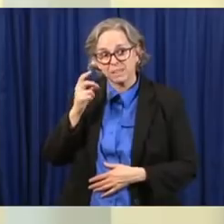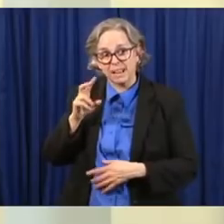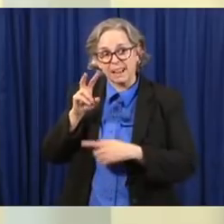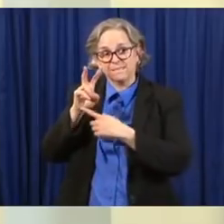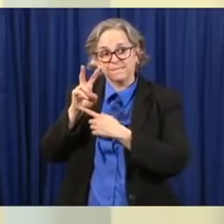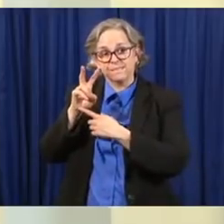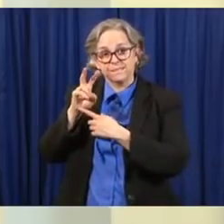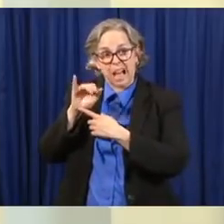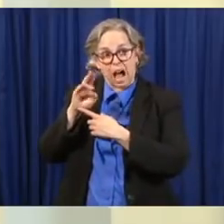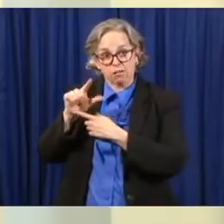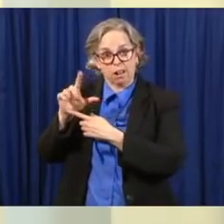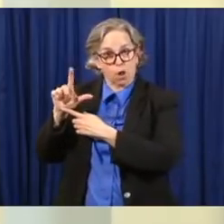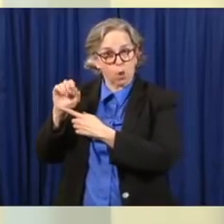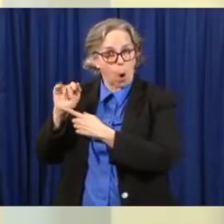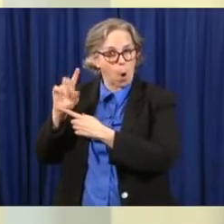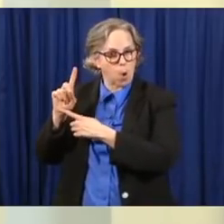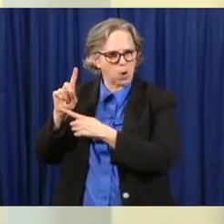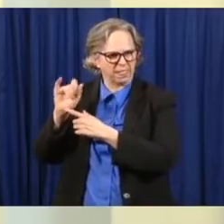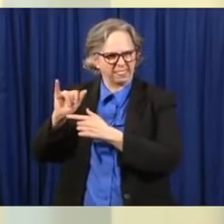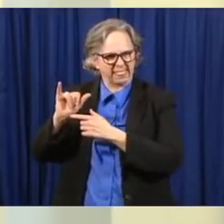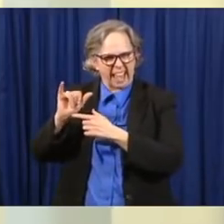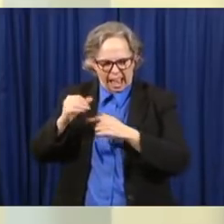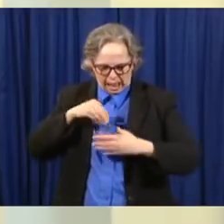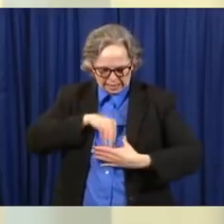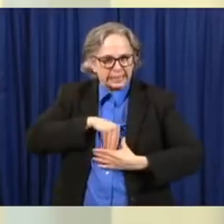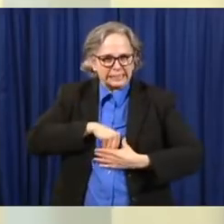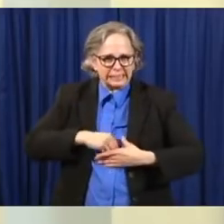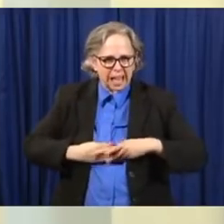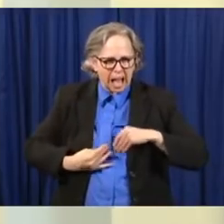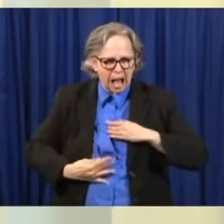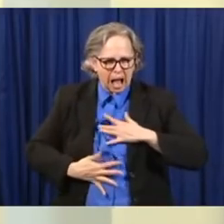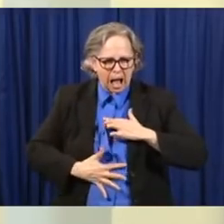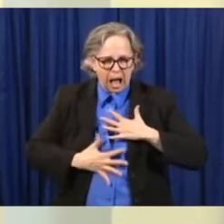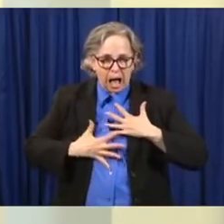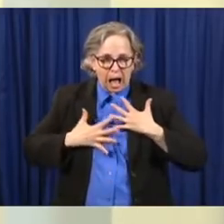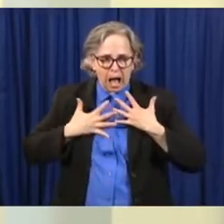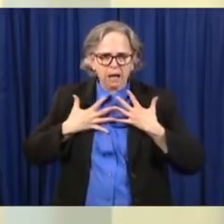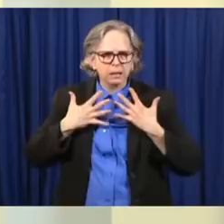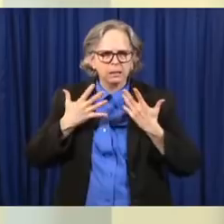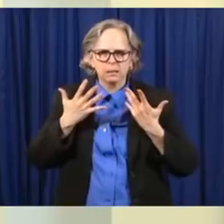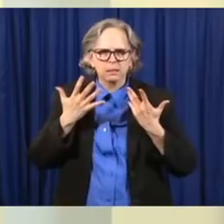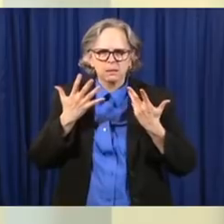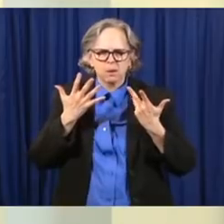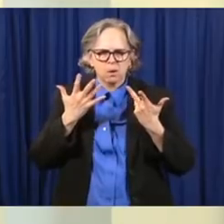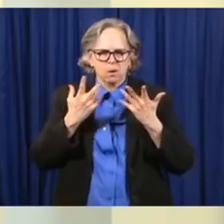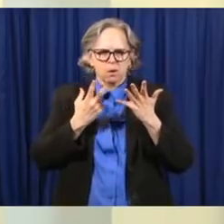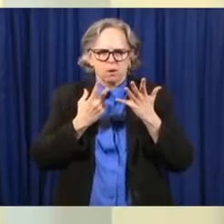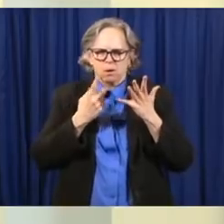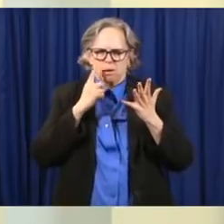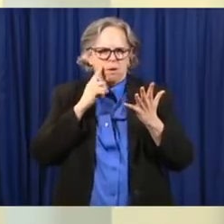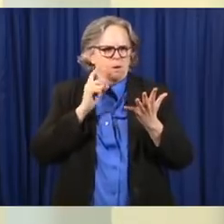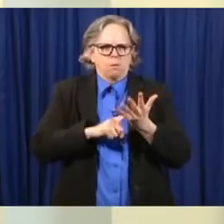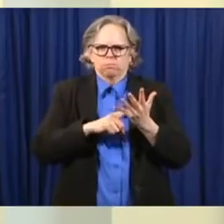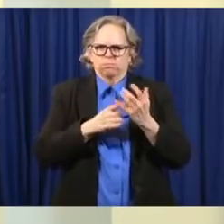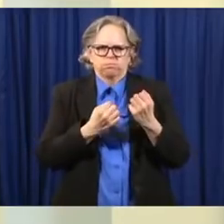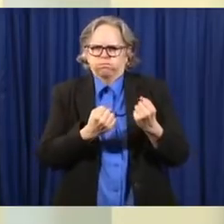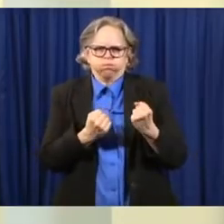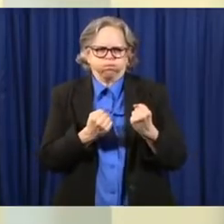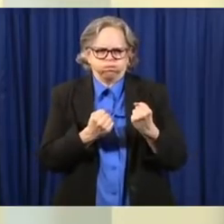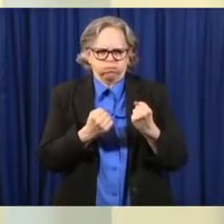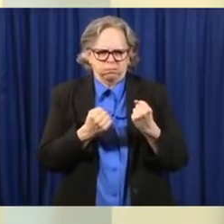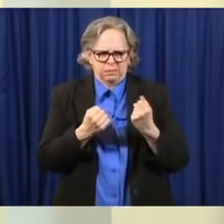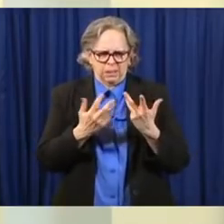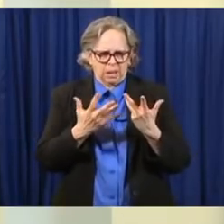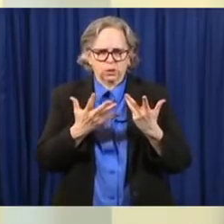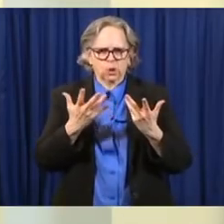viral load is so high on some folks that they have to stop and recalibrate the equipment